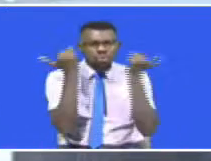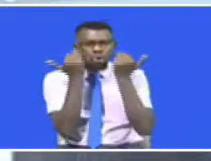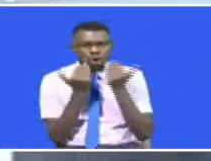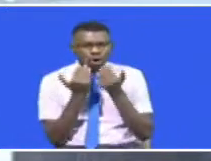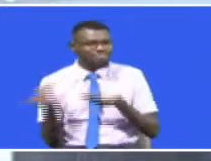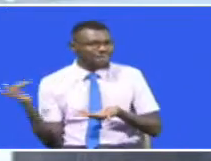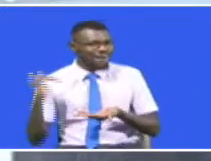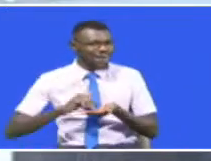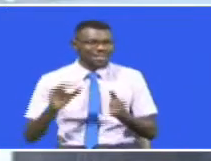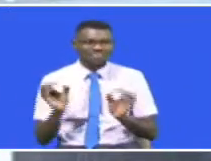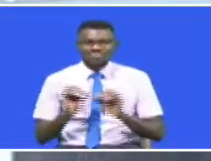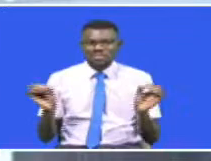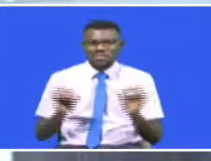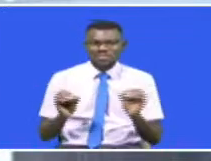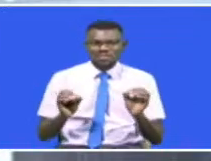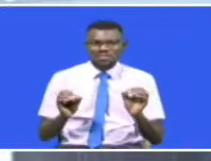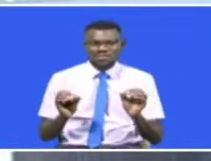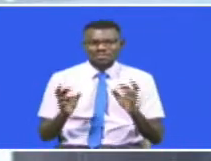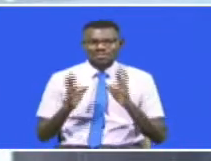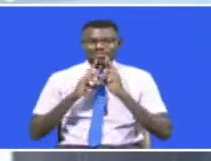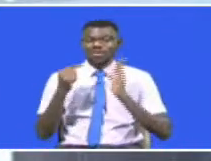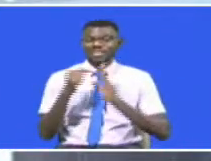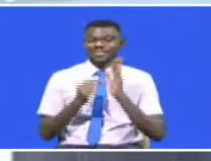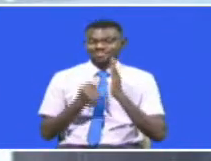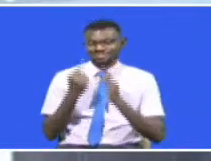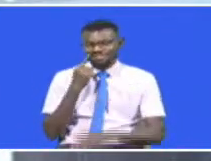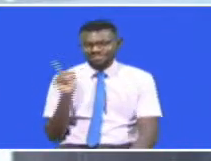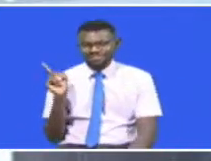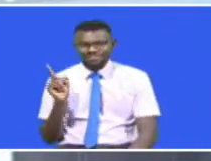corridors of courts. And Brahma Wire with the details.